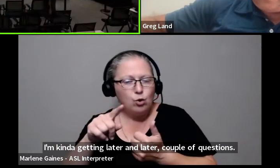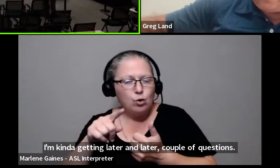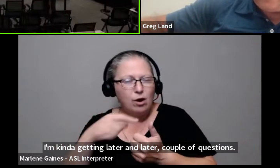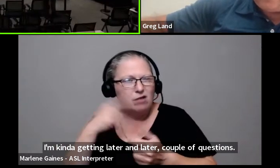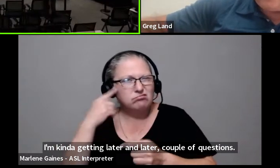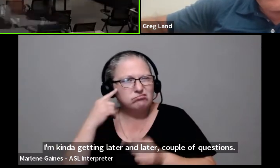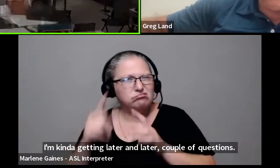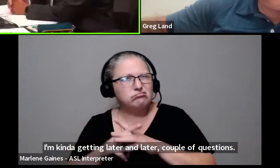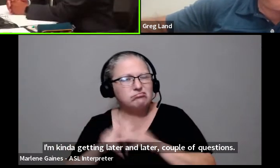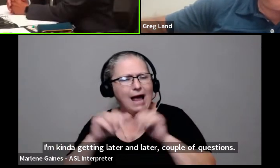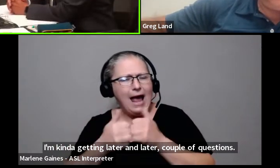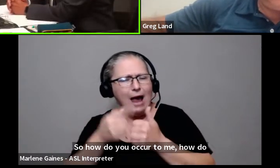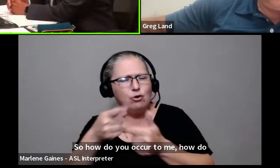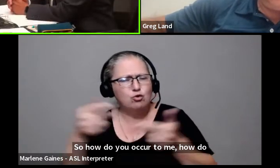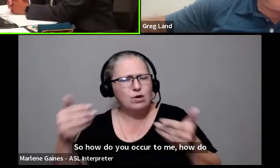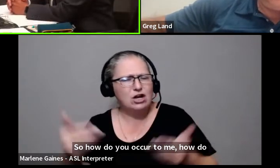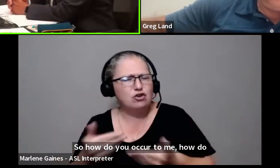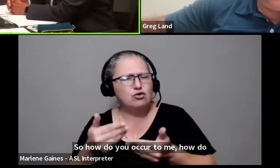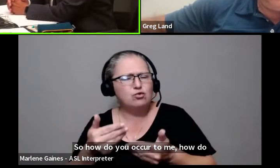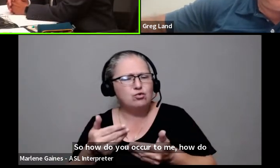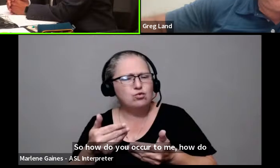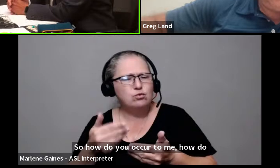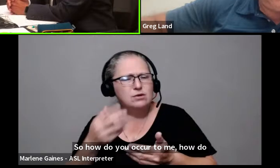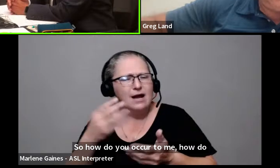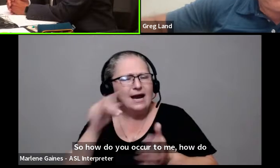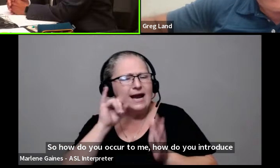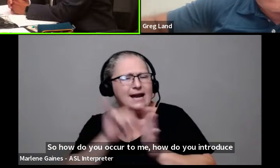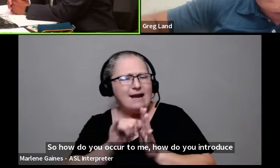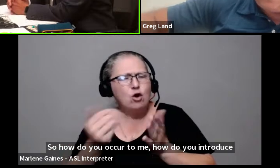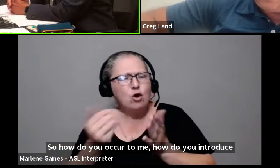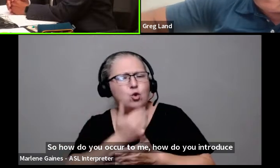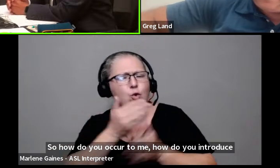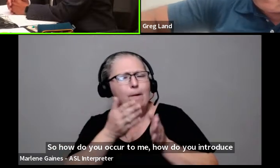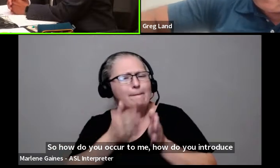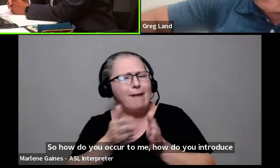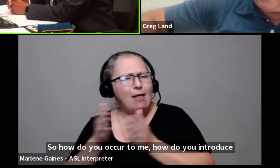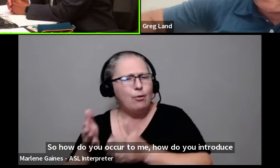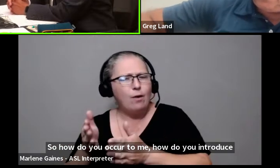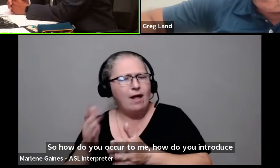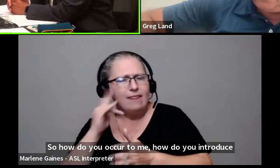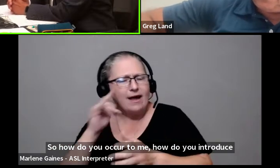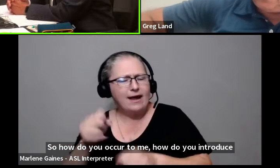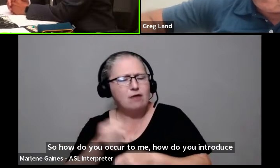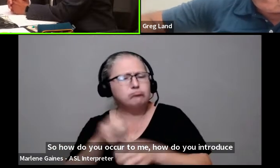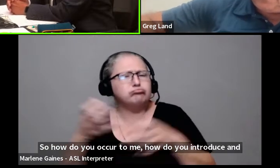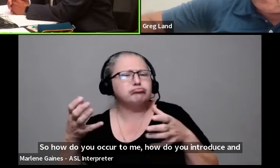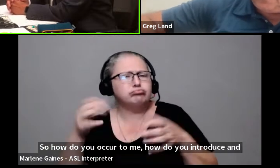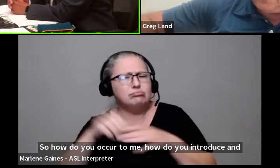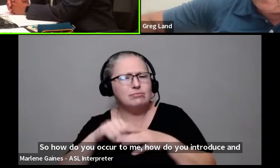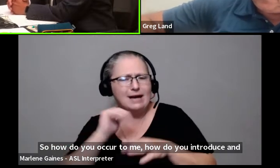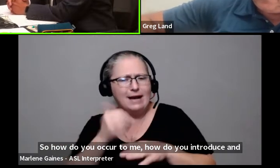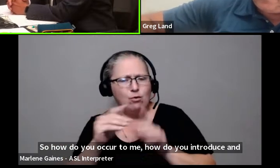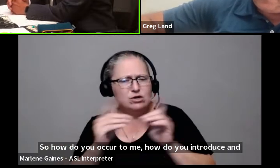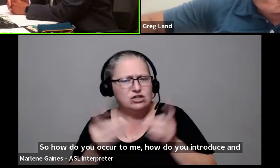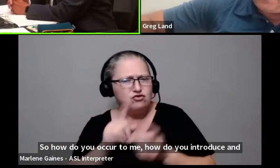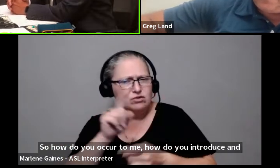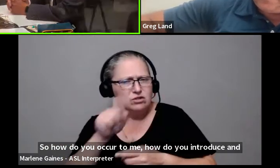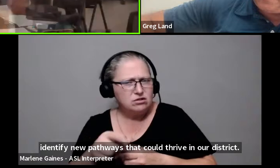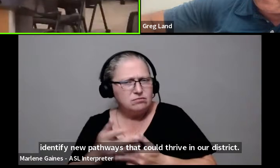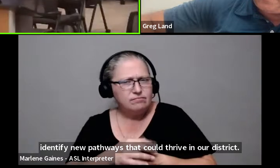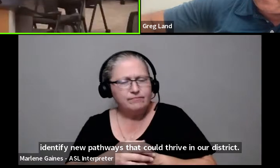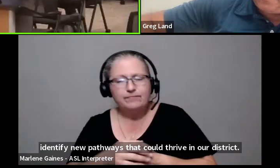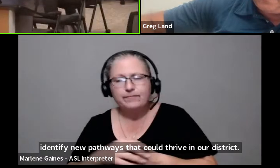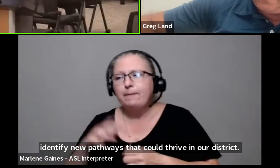me, how do you introduce and identify new pathways that could thrive in our district?